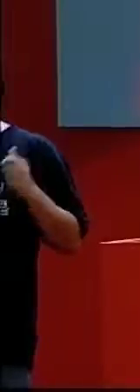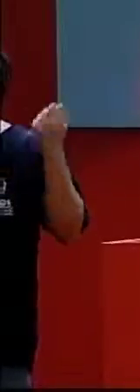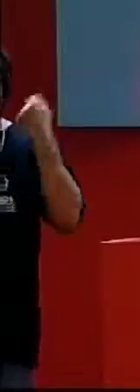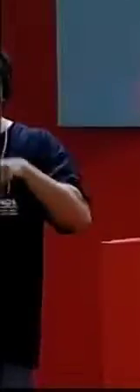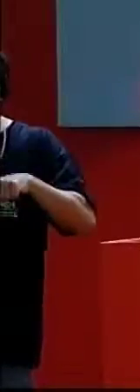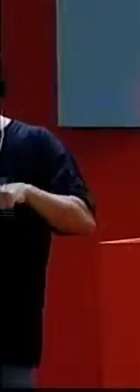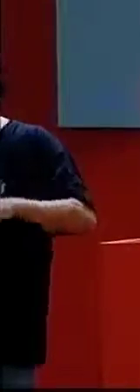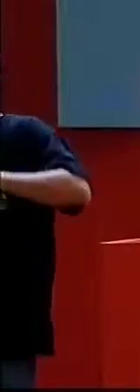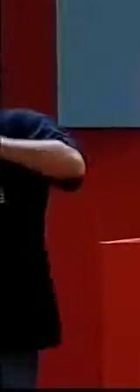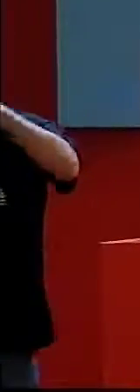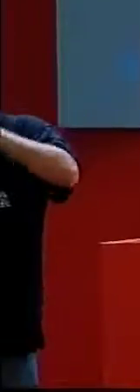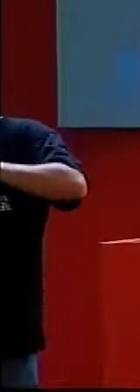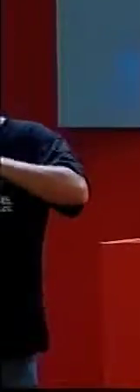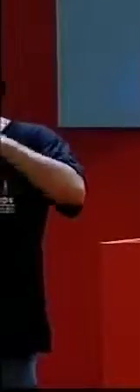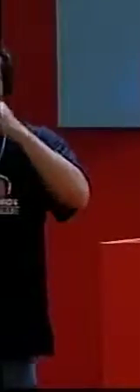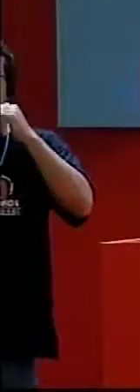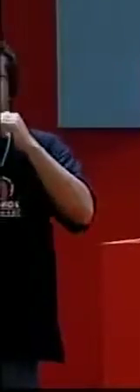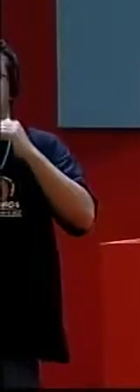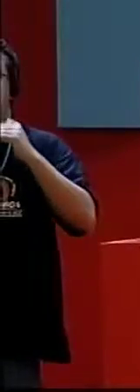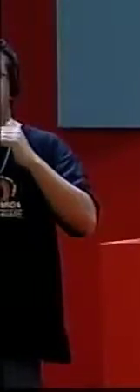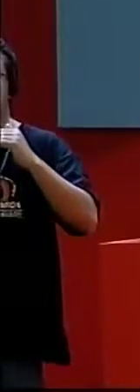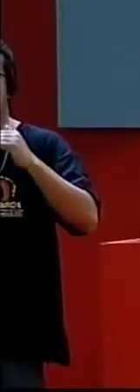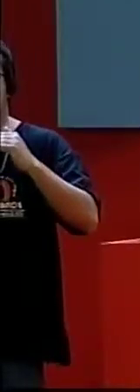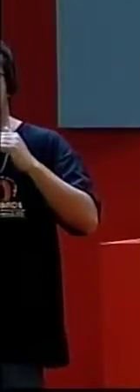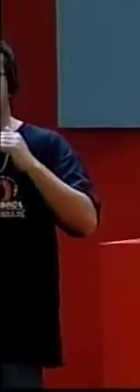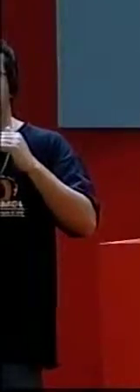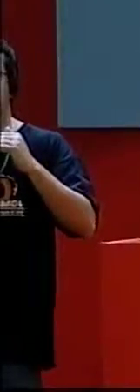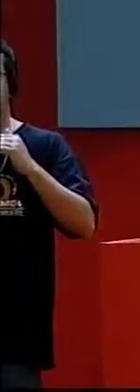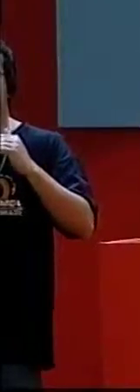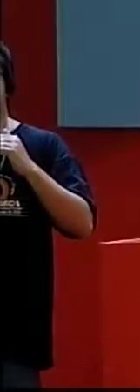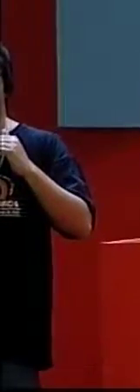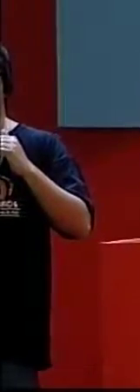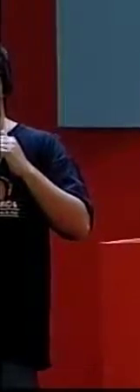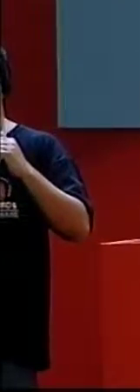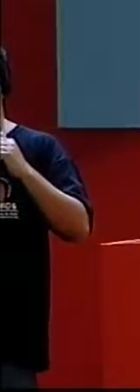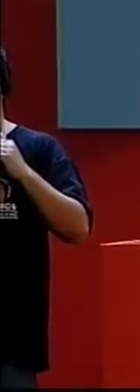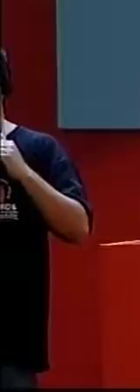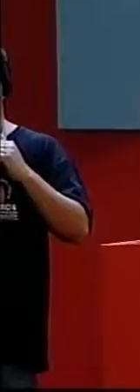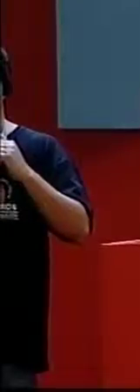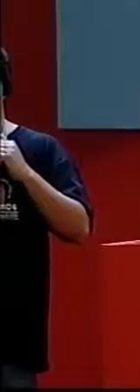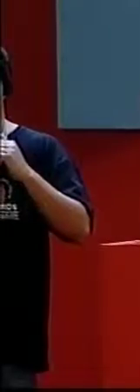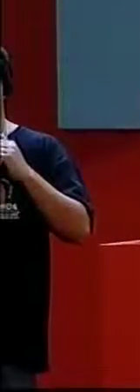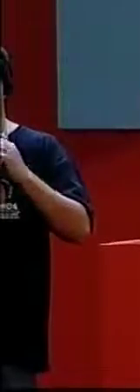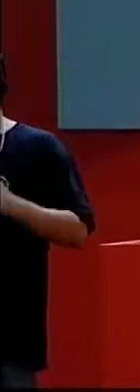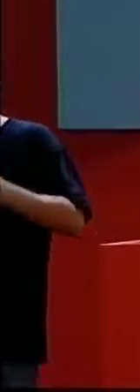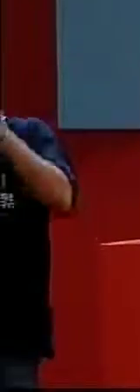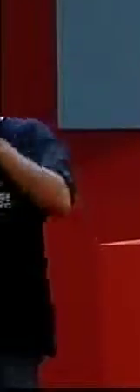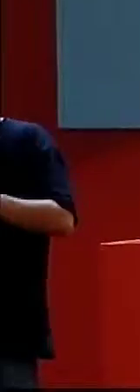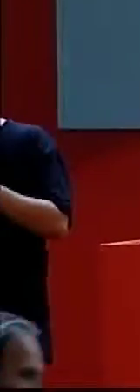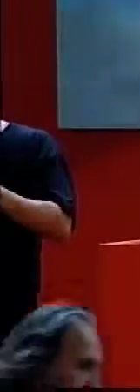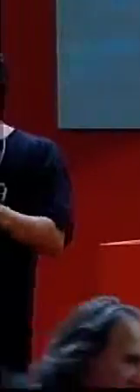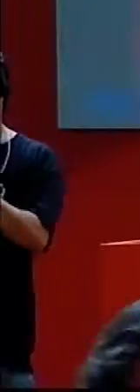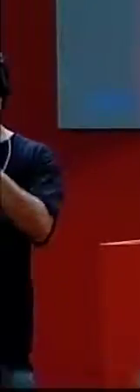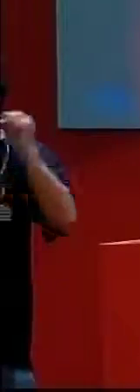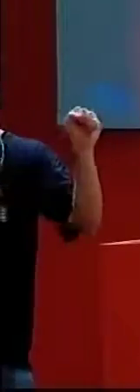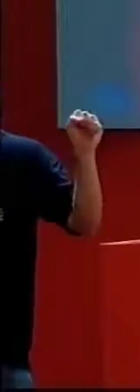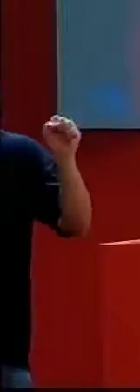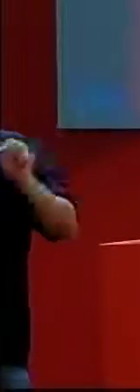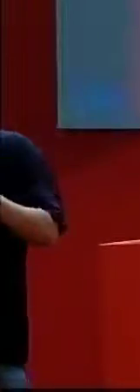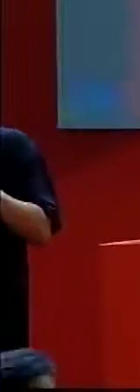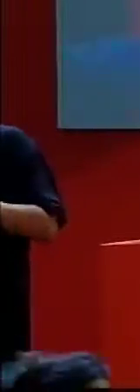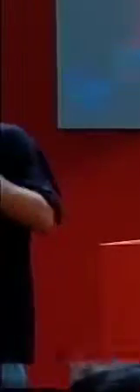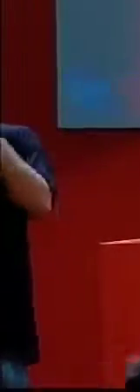a powerful and dynamic and plural and diverse climate justice movement across the globe.